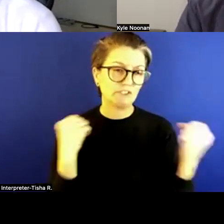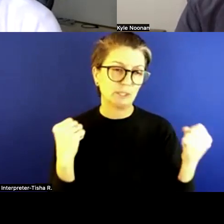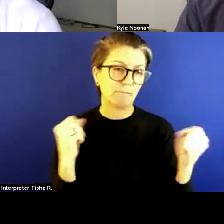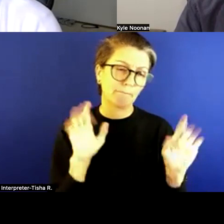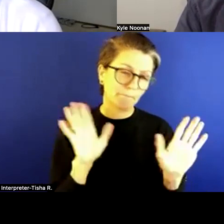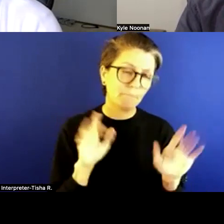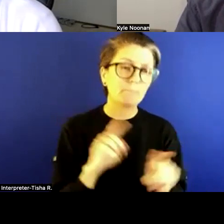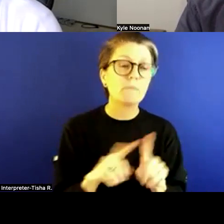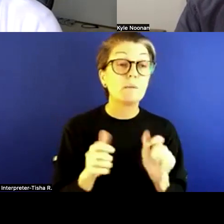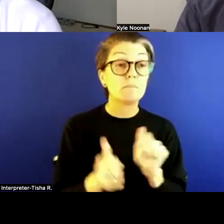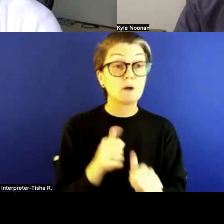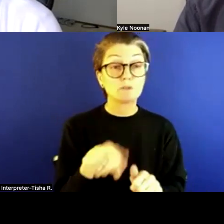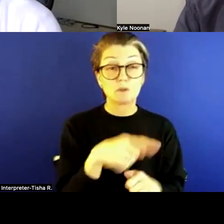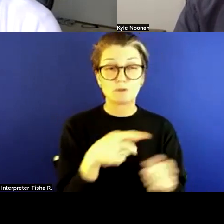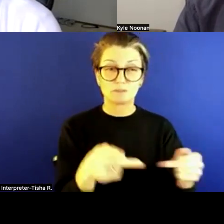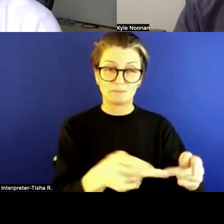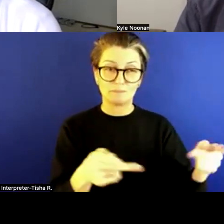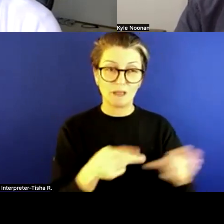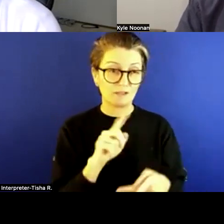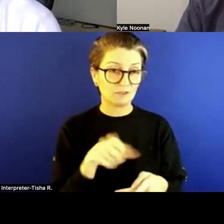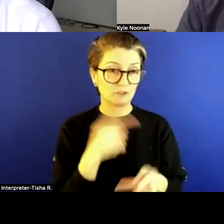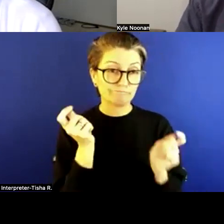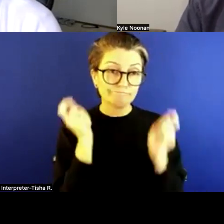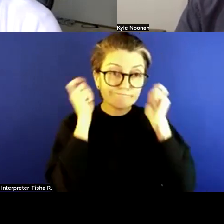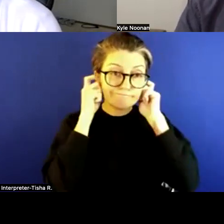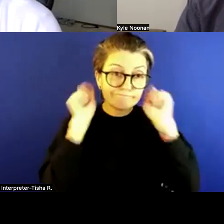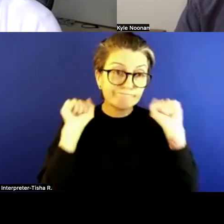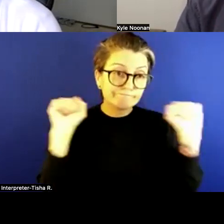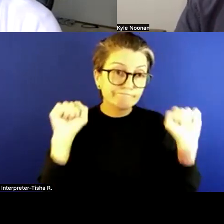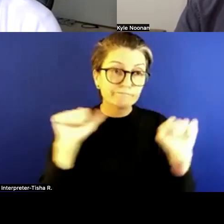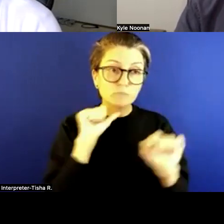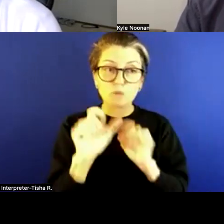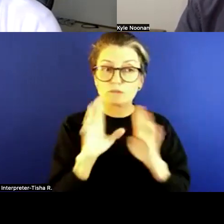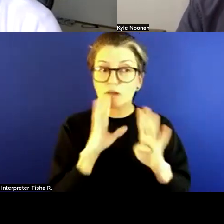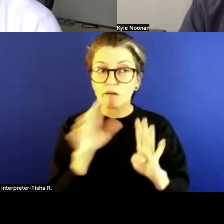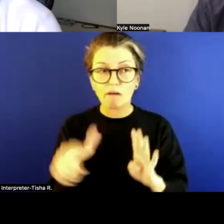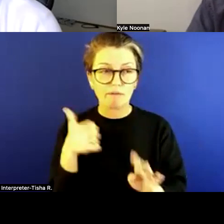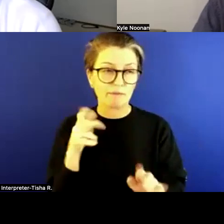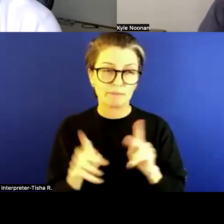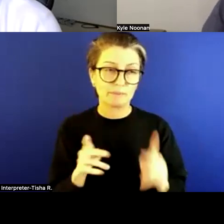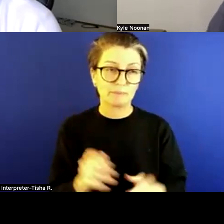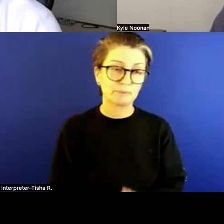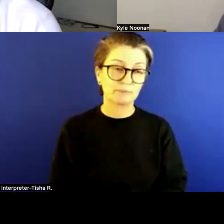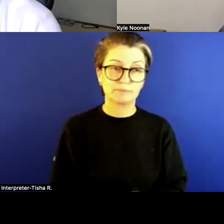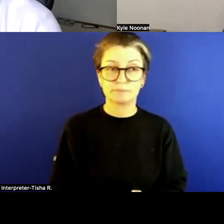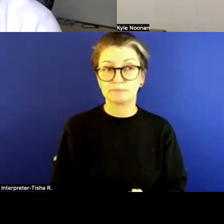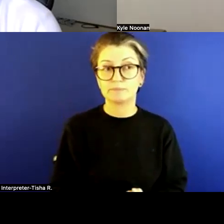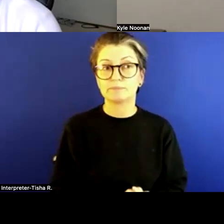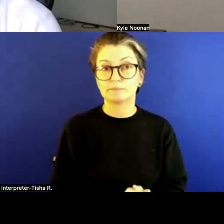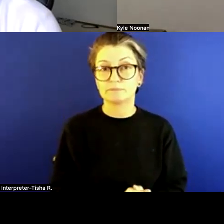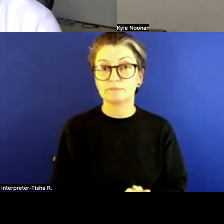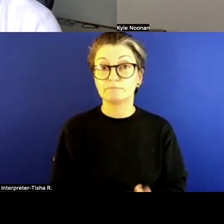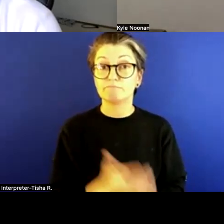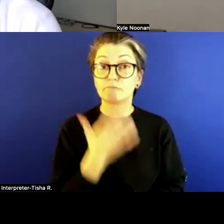But most of those places you go to, you just put your headphones in and, you don't talk to anybody else. But, a good functional